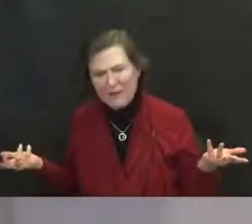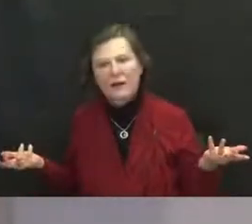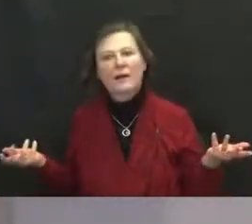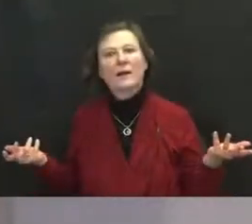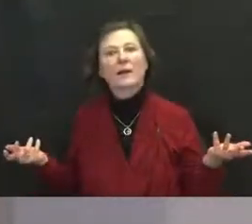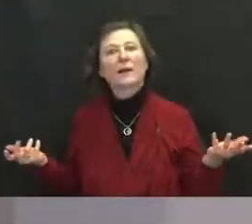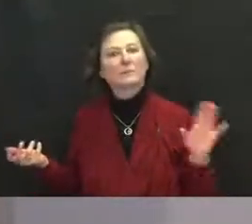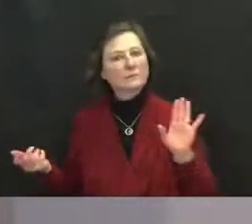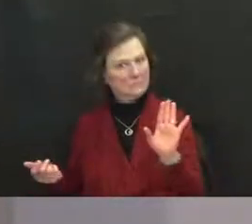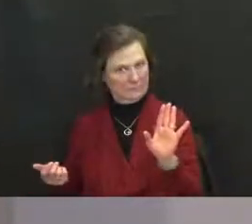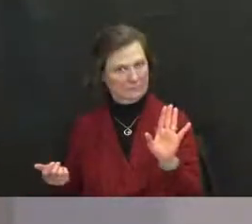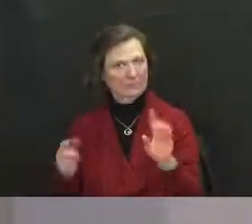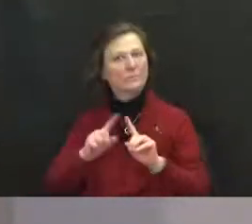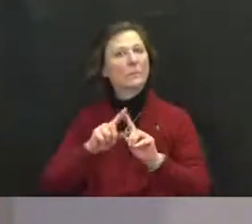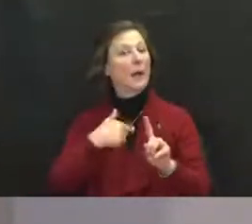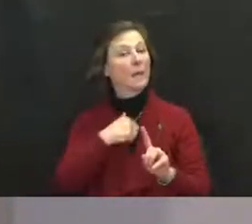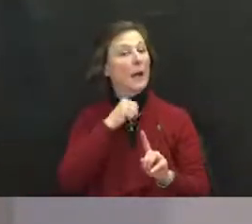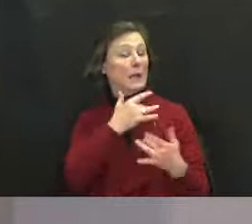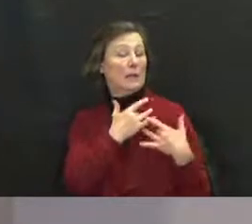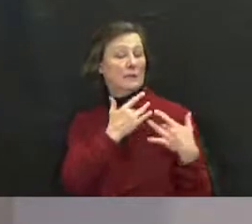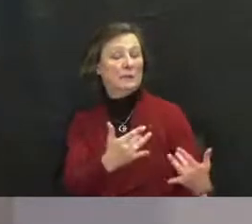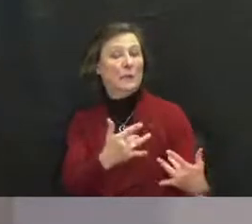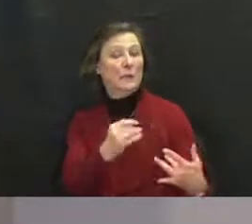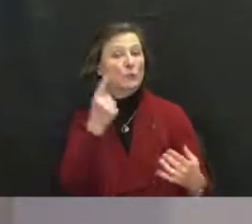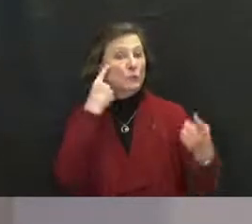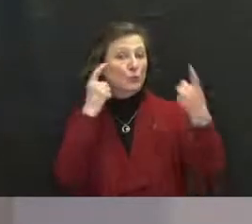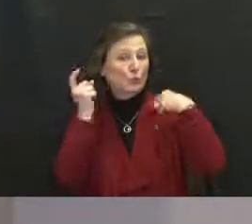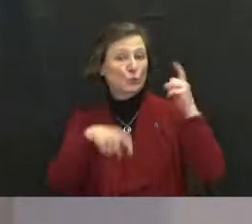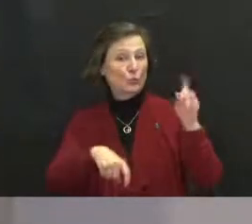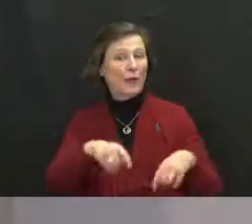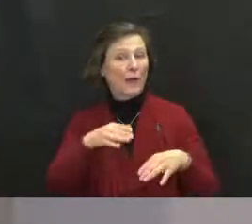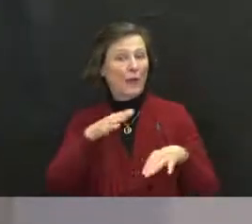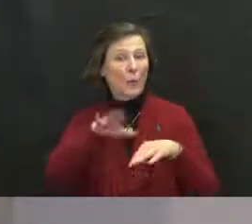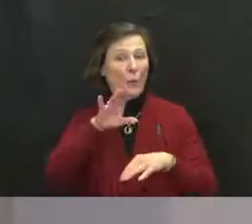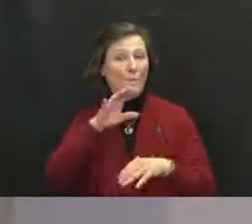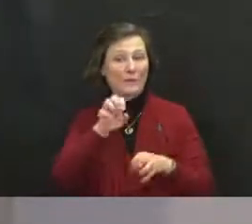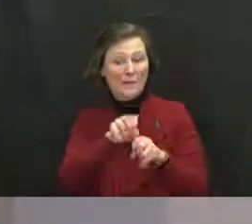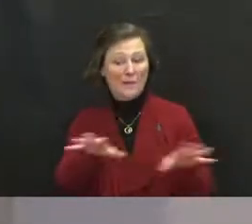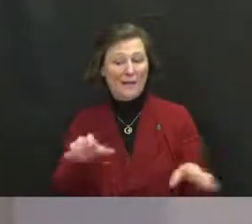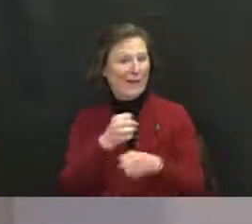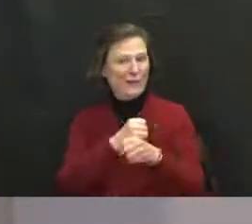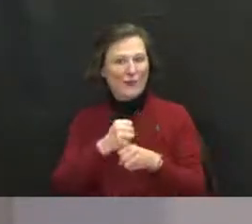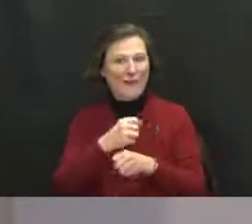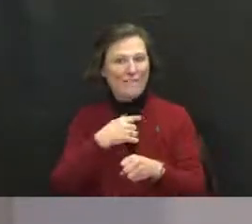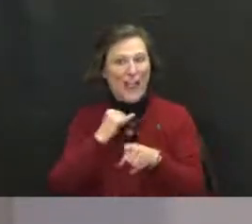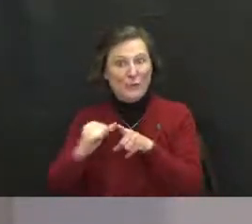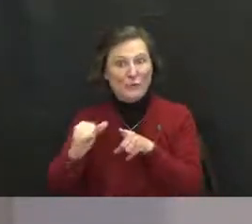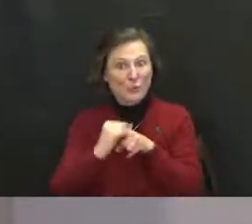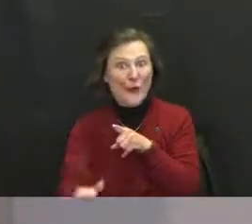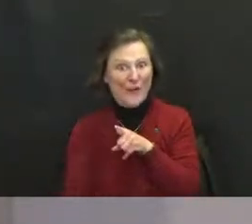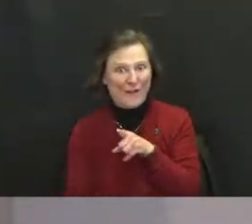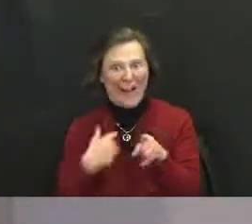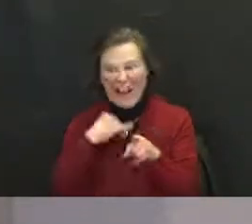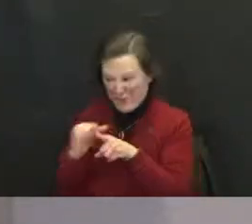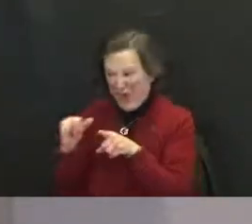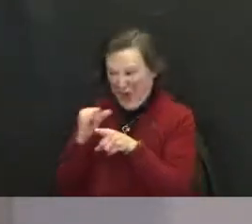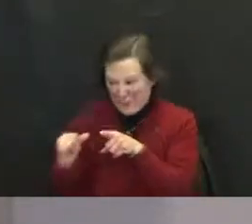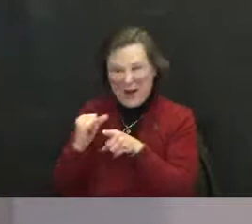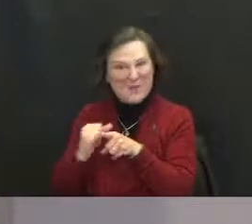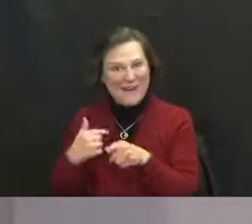But I'm not the type to cry over spilled coffee. Not me. I curse. I